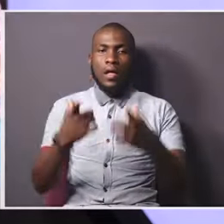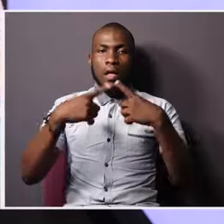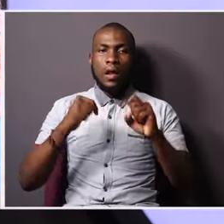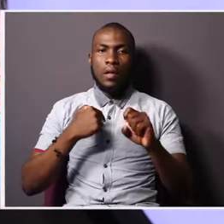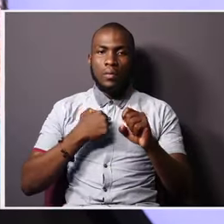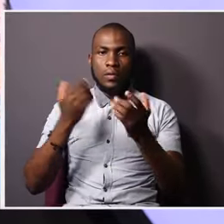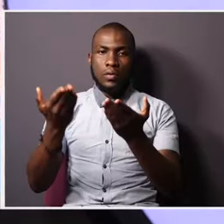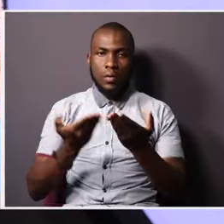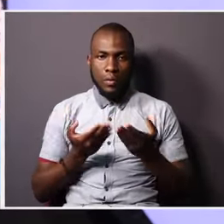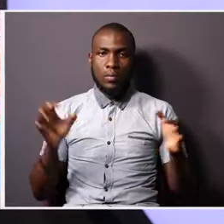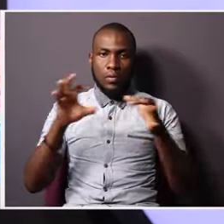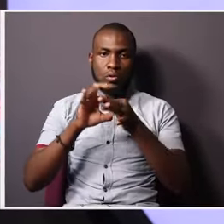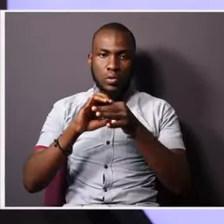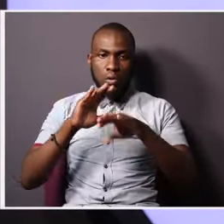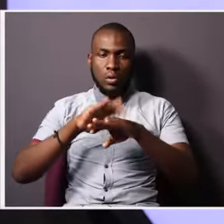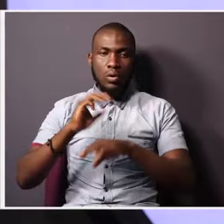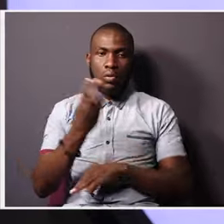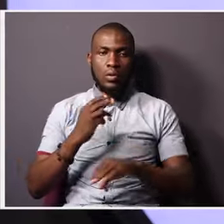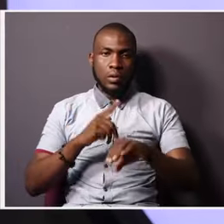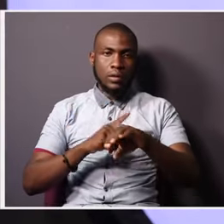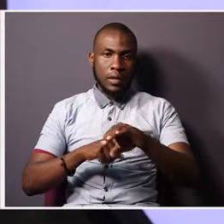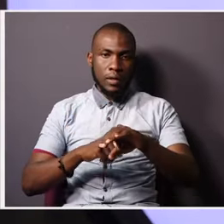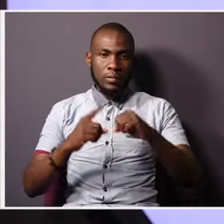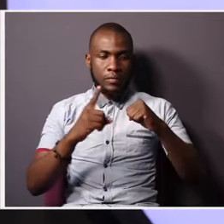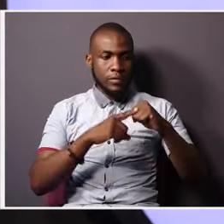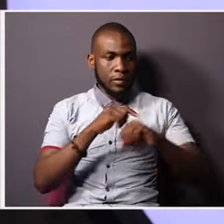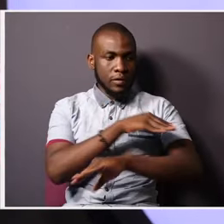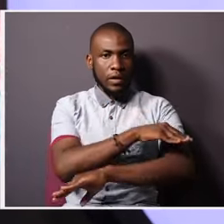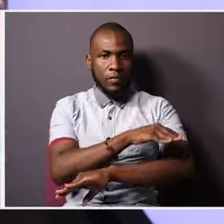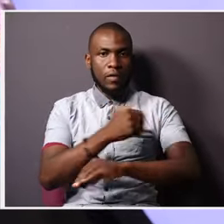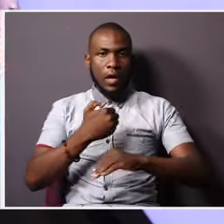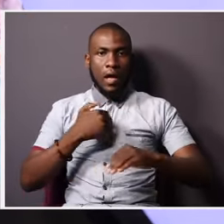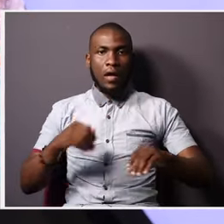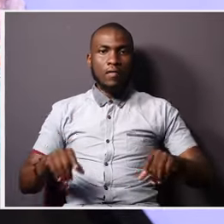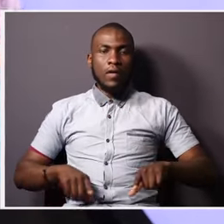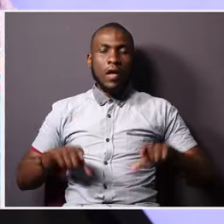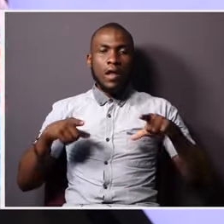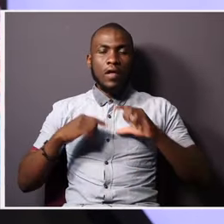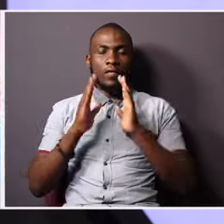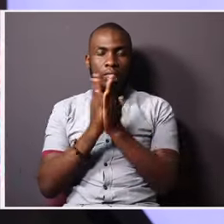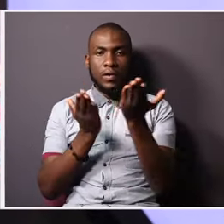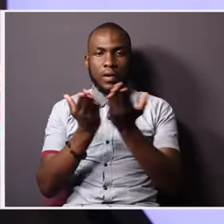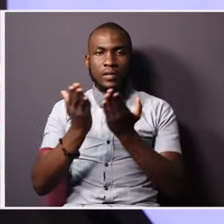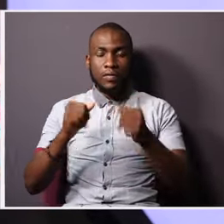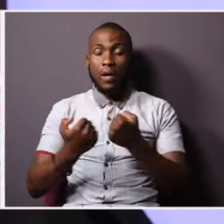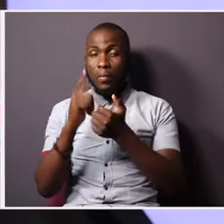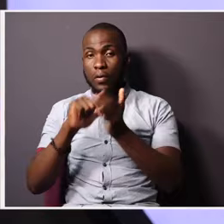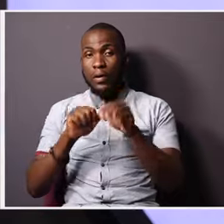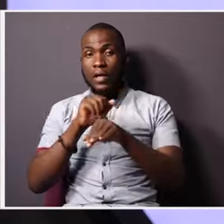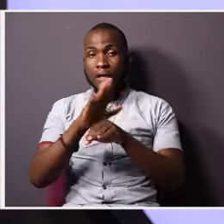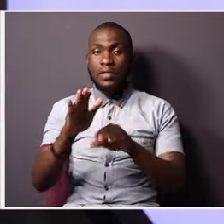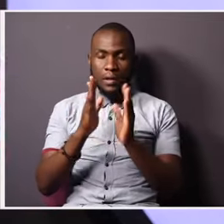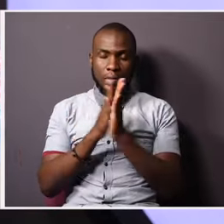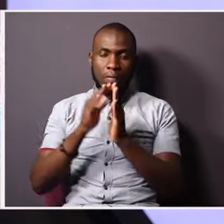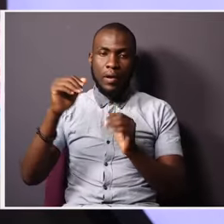Allow me to welcome you to join us on Wednesday at 6 p.m. We'll be having a live prayer service. Now, what happens is that you can send